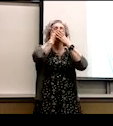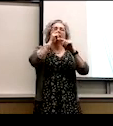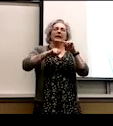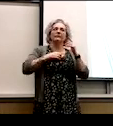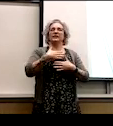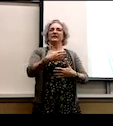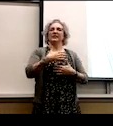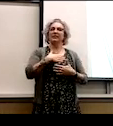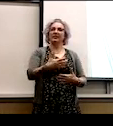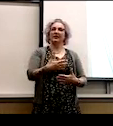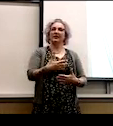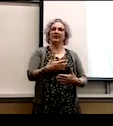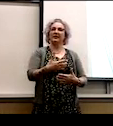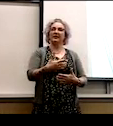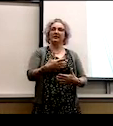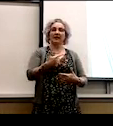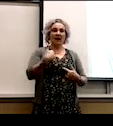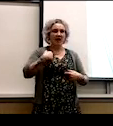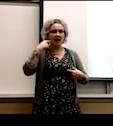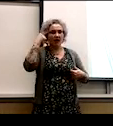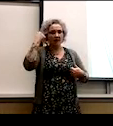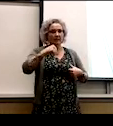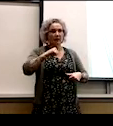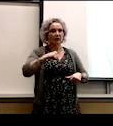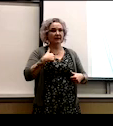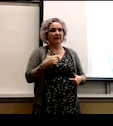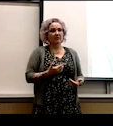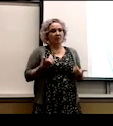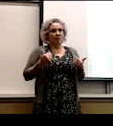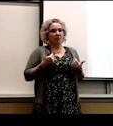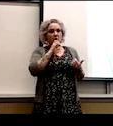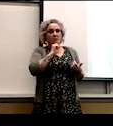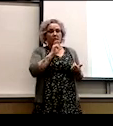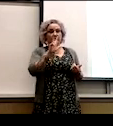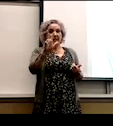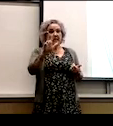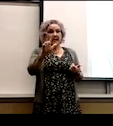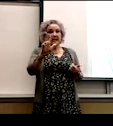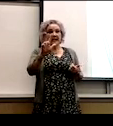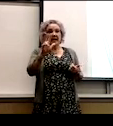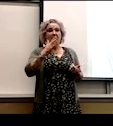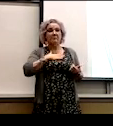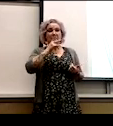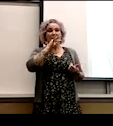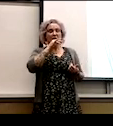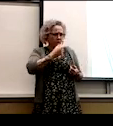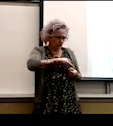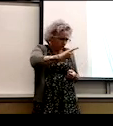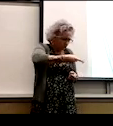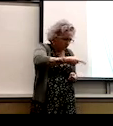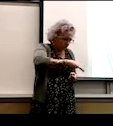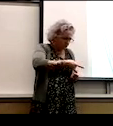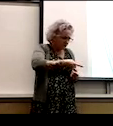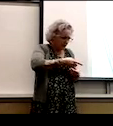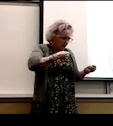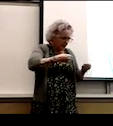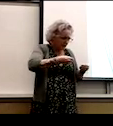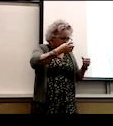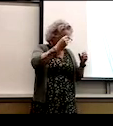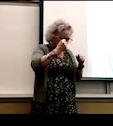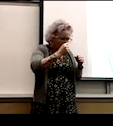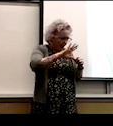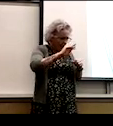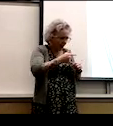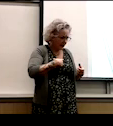my head when I was 3 years old because it'll kill you. Not treated, sleep apnea slowly